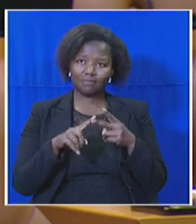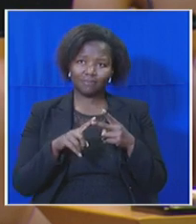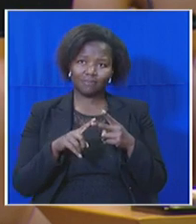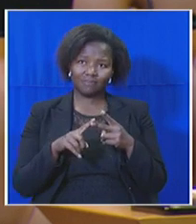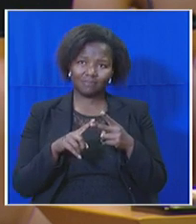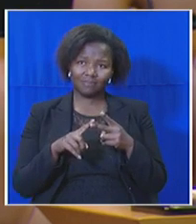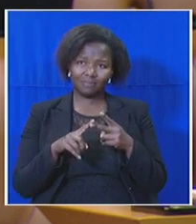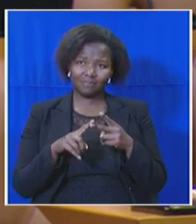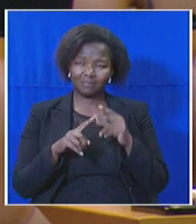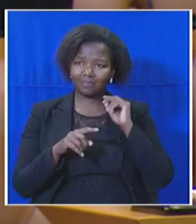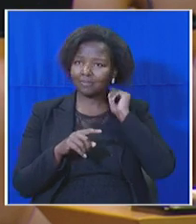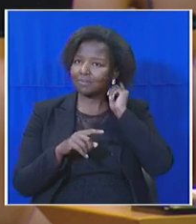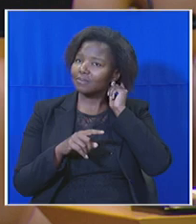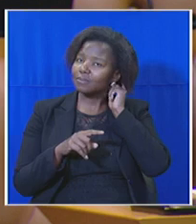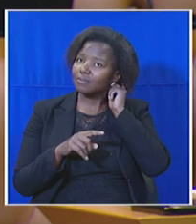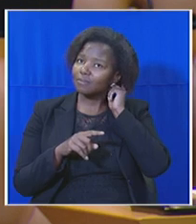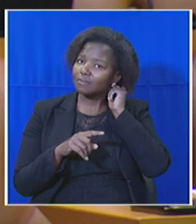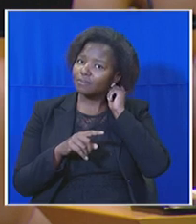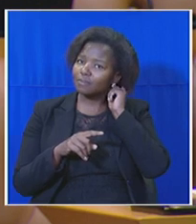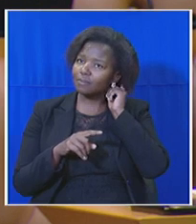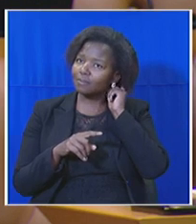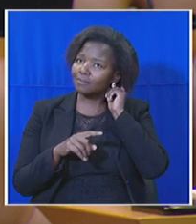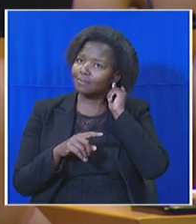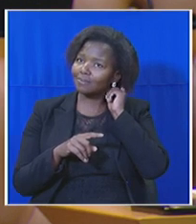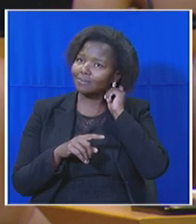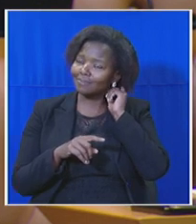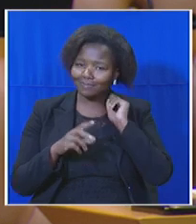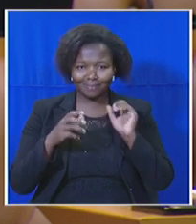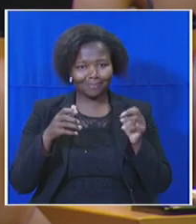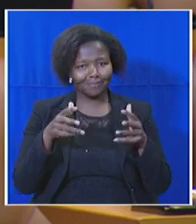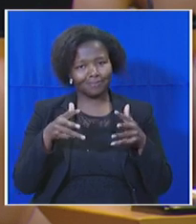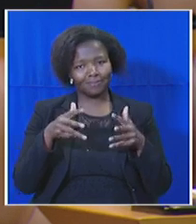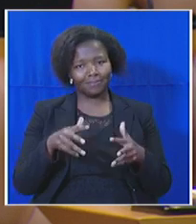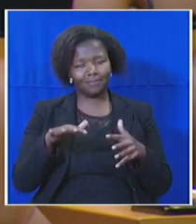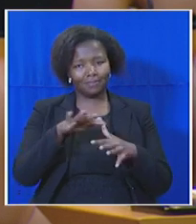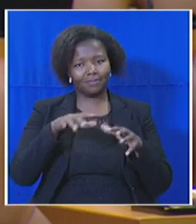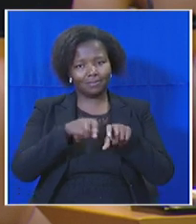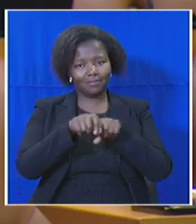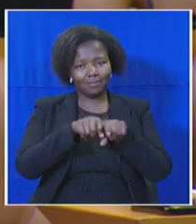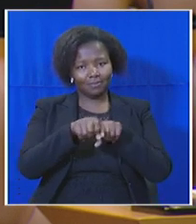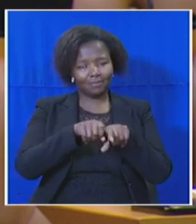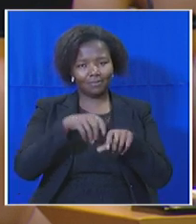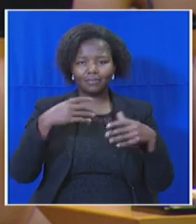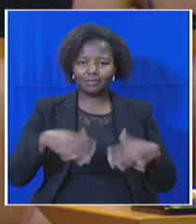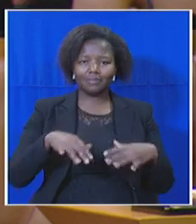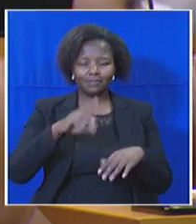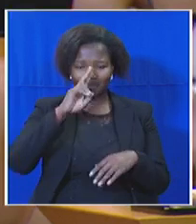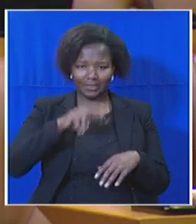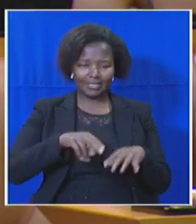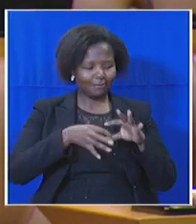fighting each other. Acknowledges that hosting a tournament of this nature requires a lot of money and